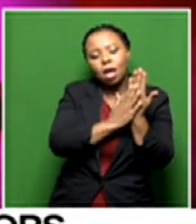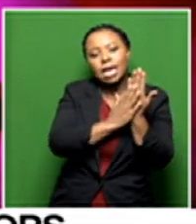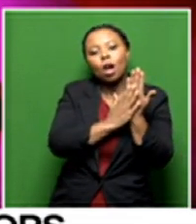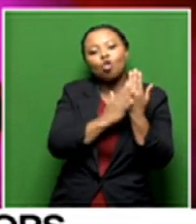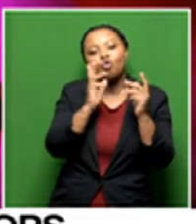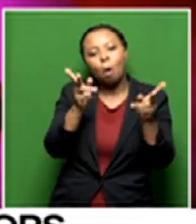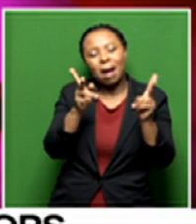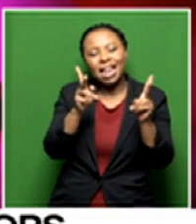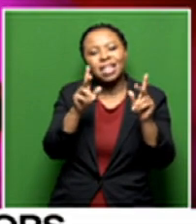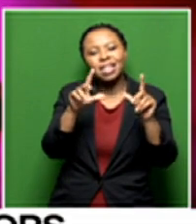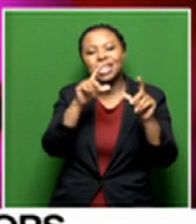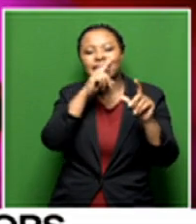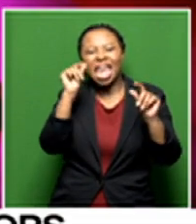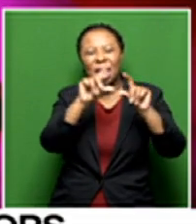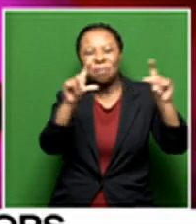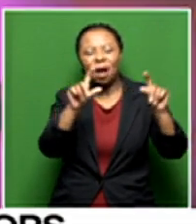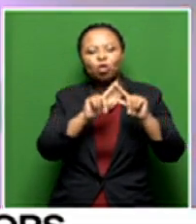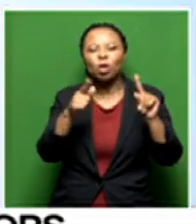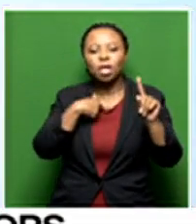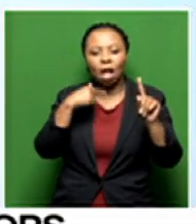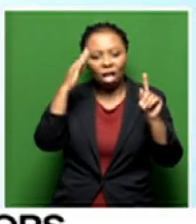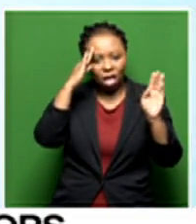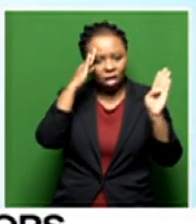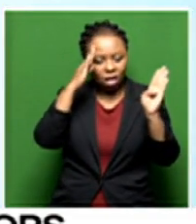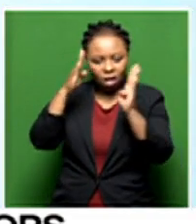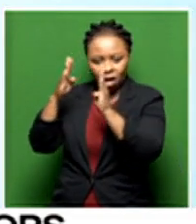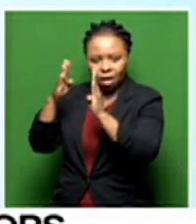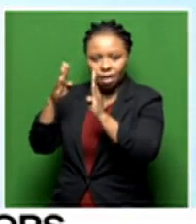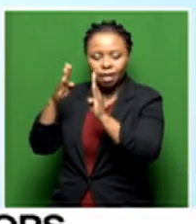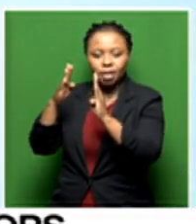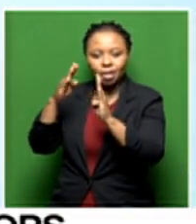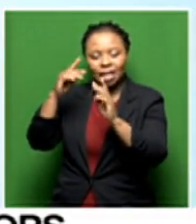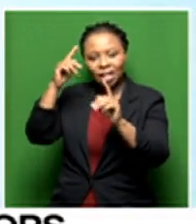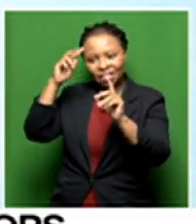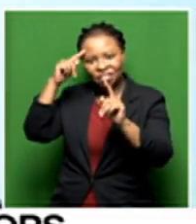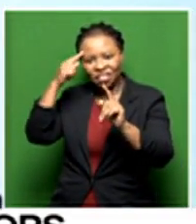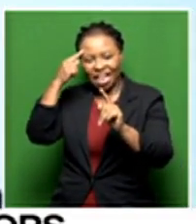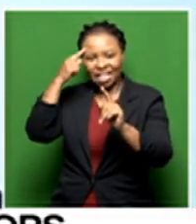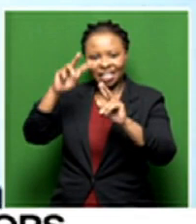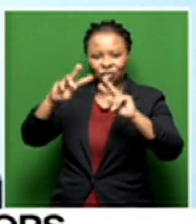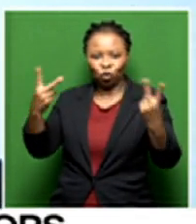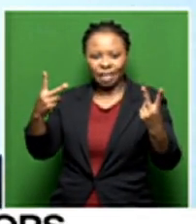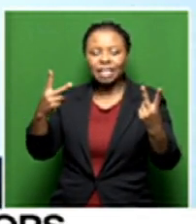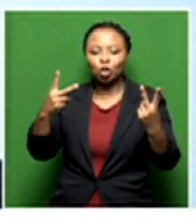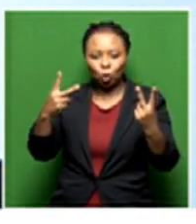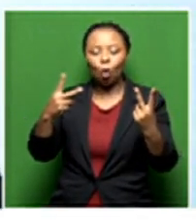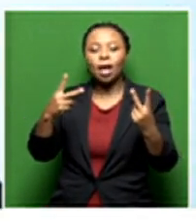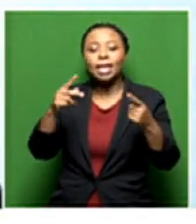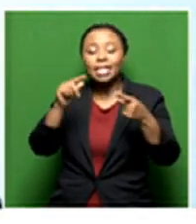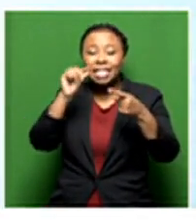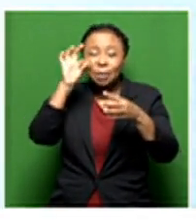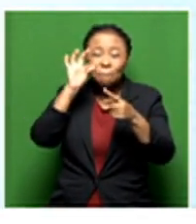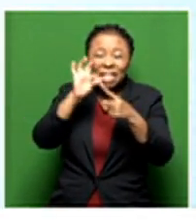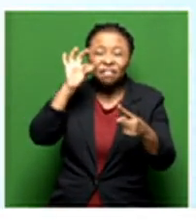itself. So we're trying to remove ourselves from that kind of point of view of things. We're trying to sell what is the spec,